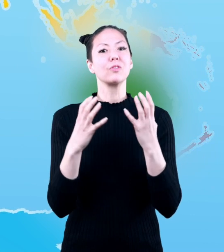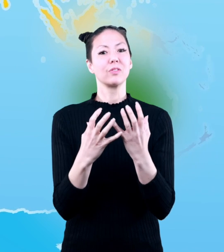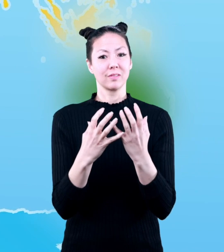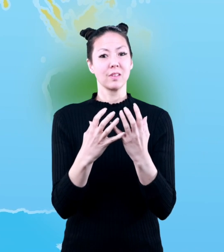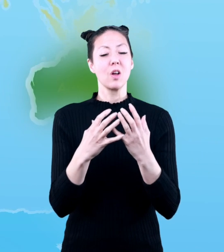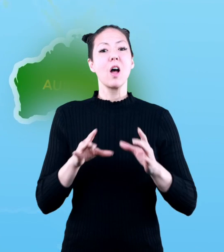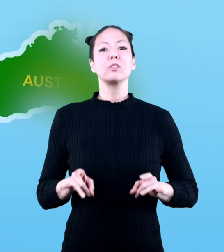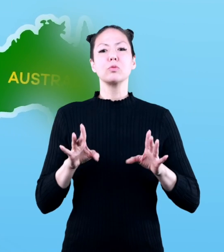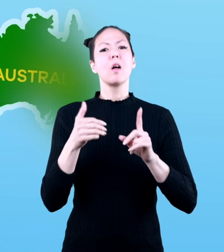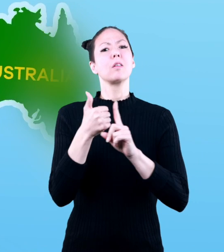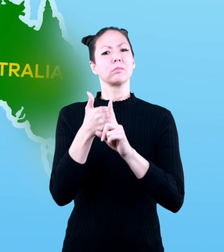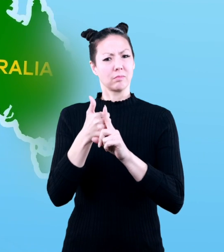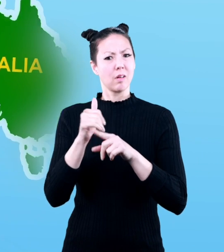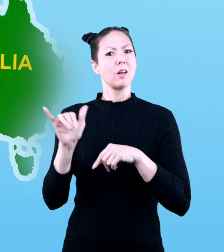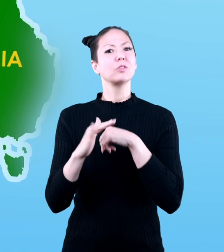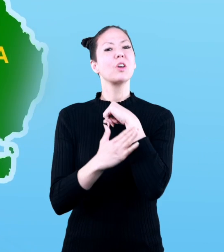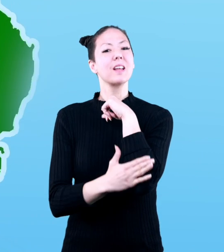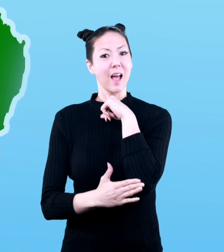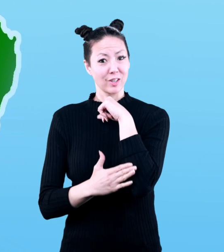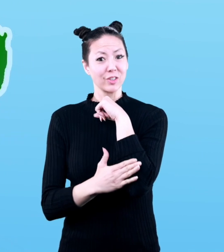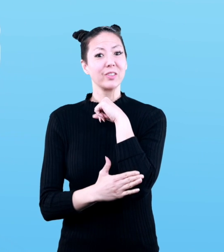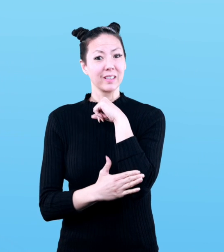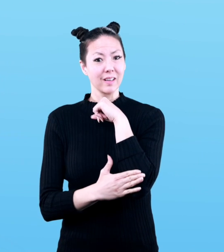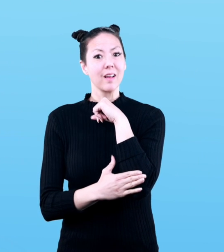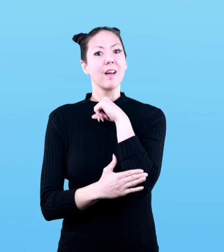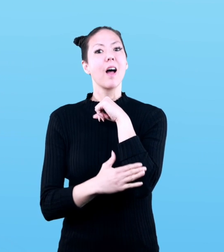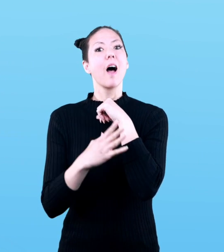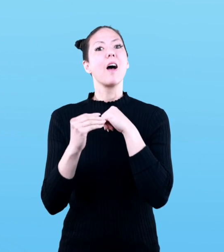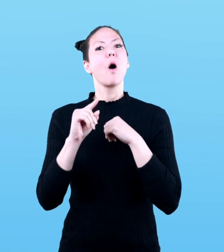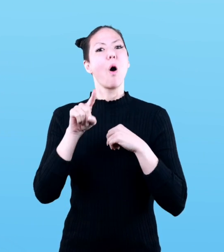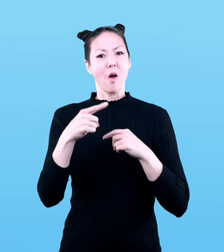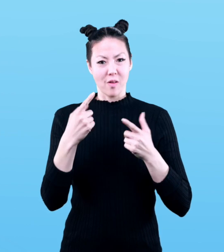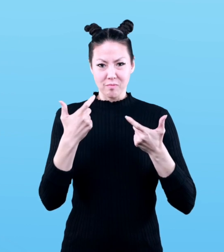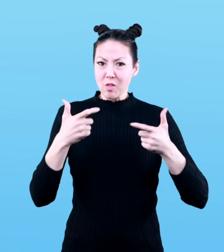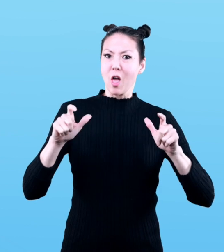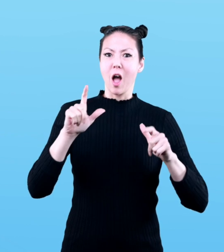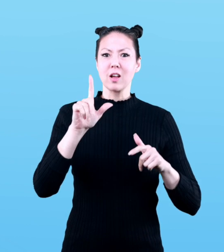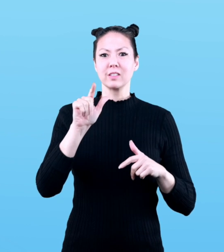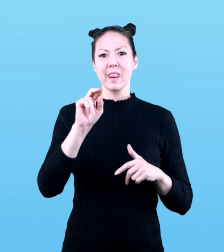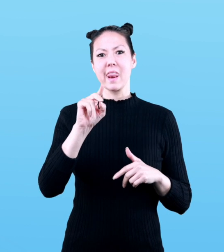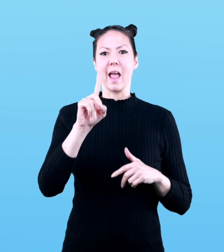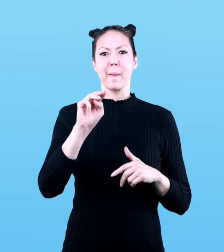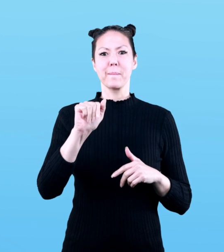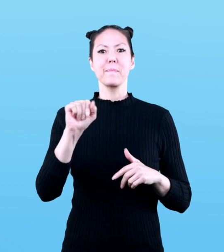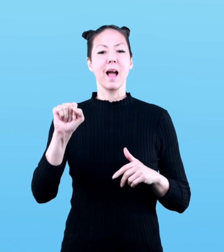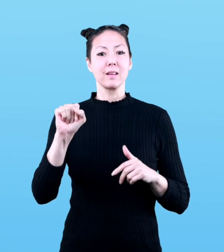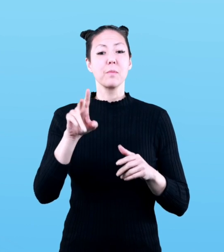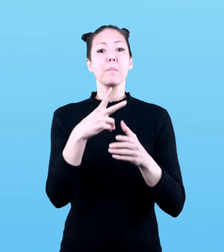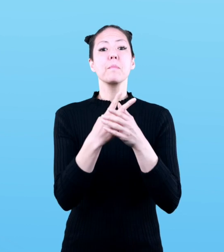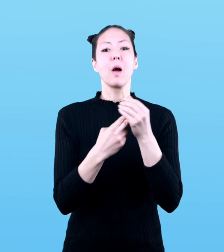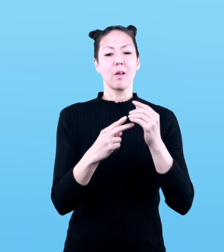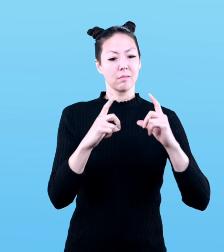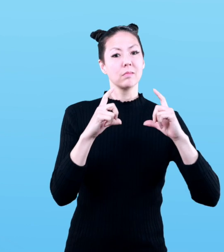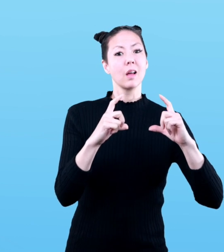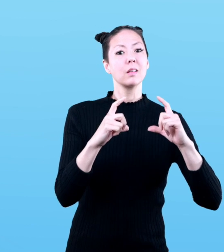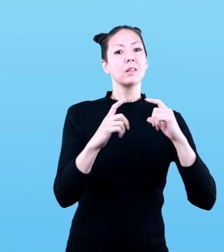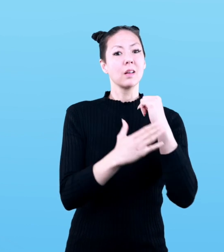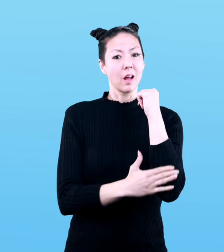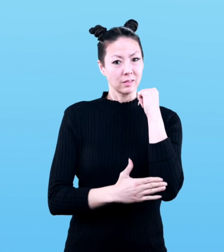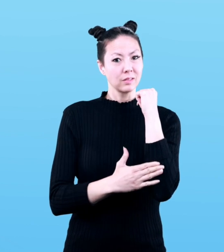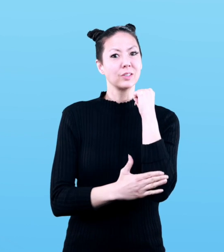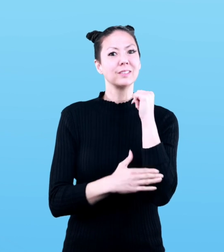continents, and Australia is also a country. In fact, it is the only landmass that is